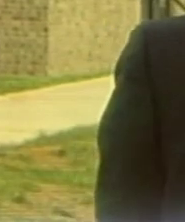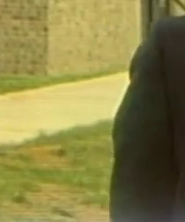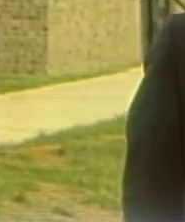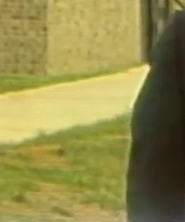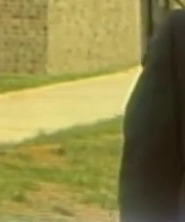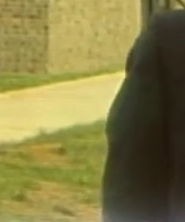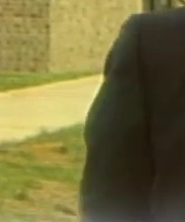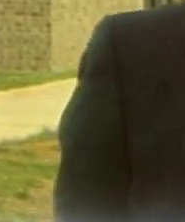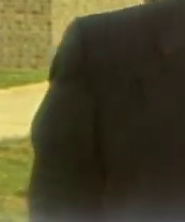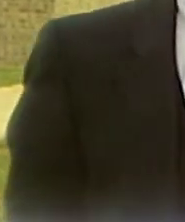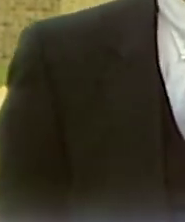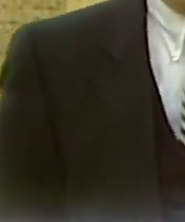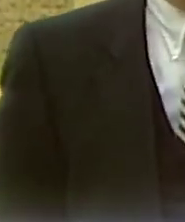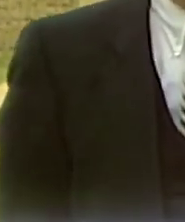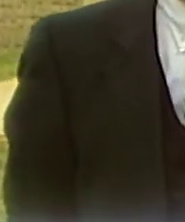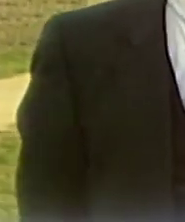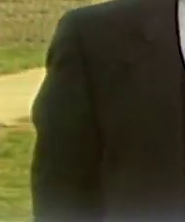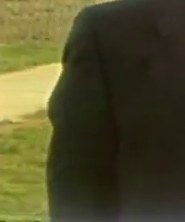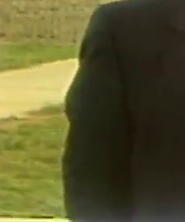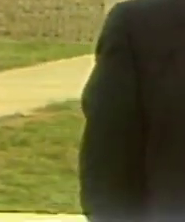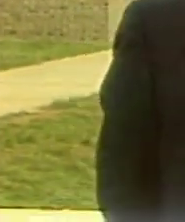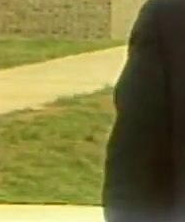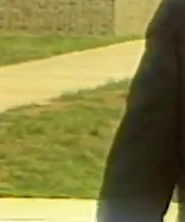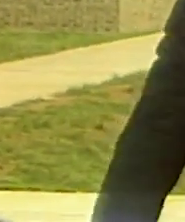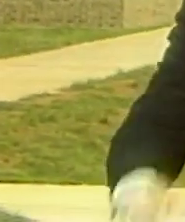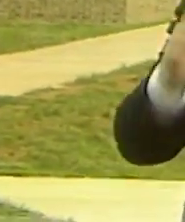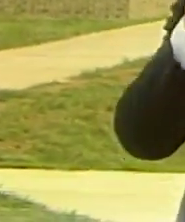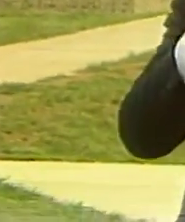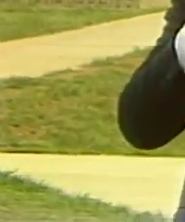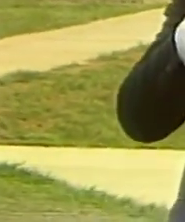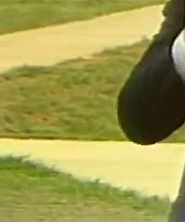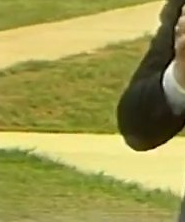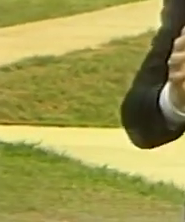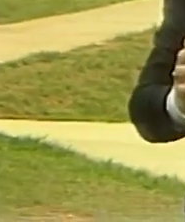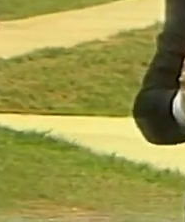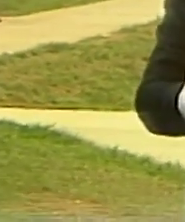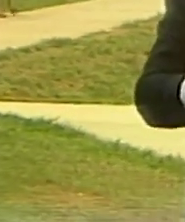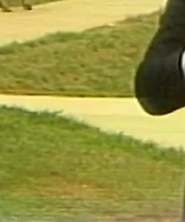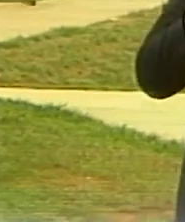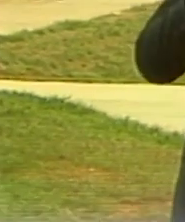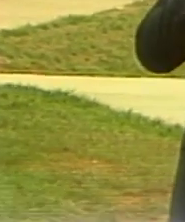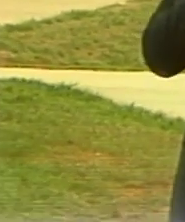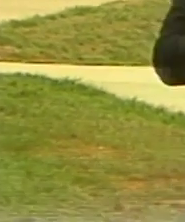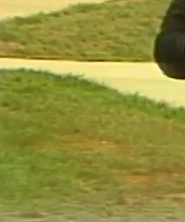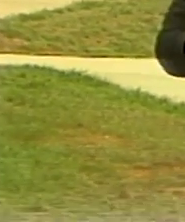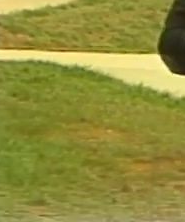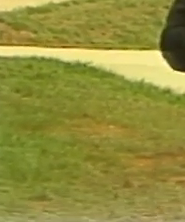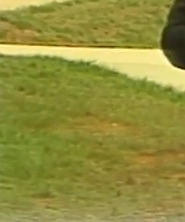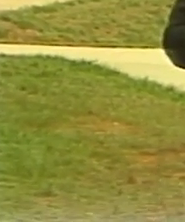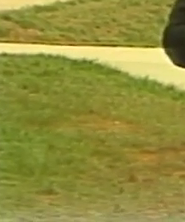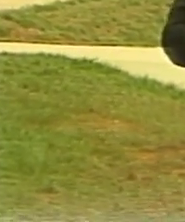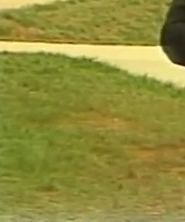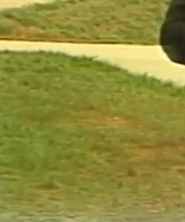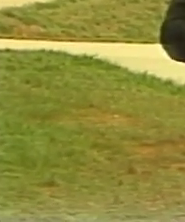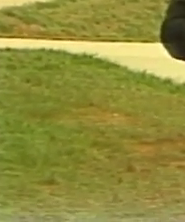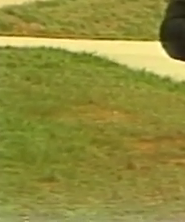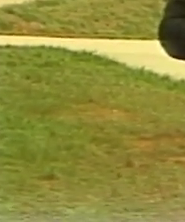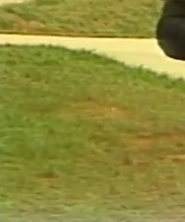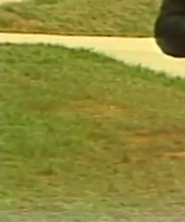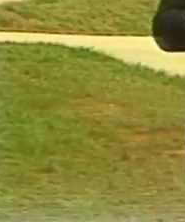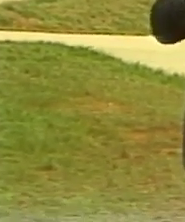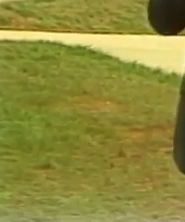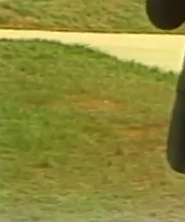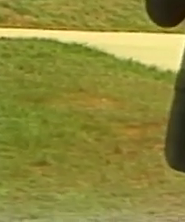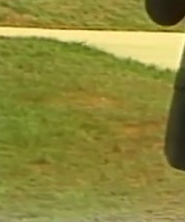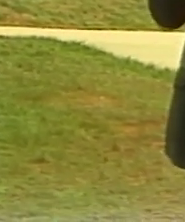states and 29 nations, one day we're asking God to give us 50,000 students in a Christian university, young